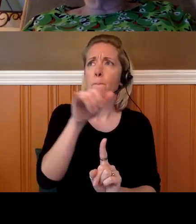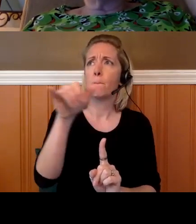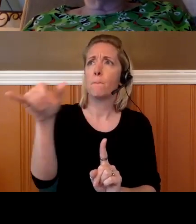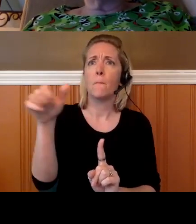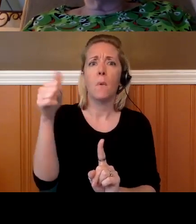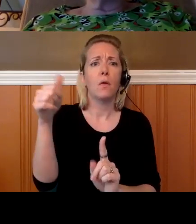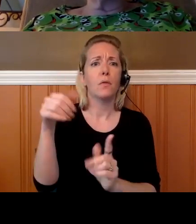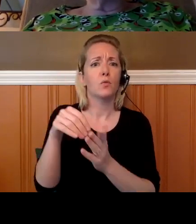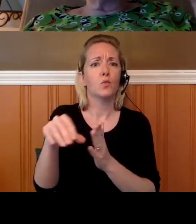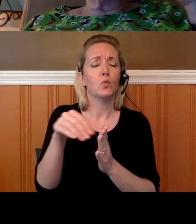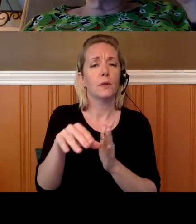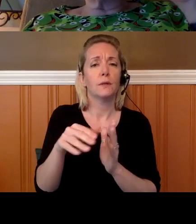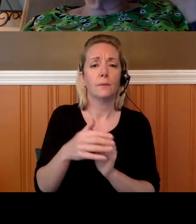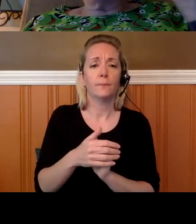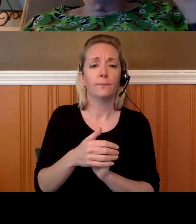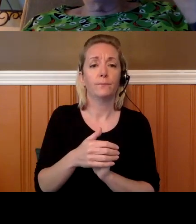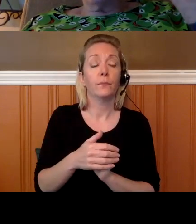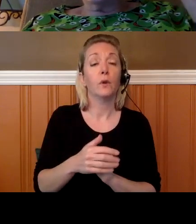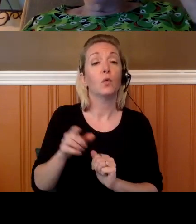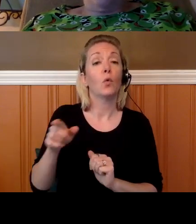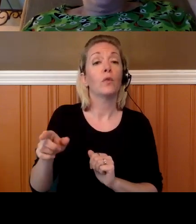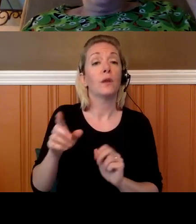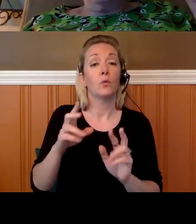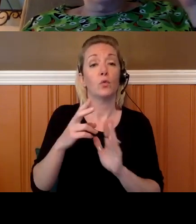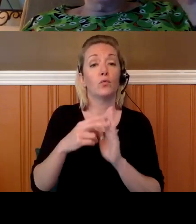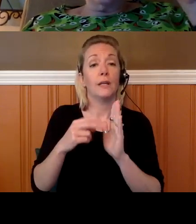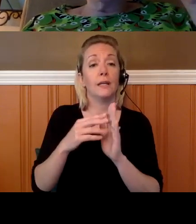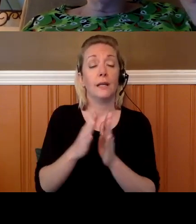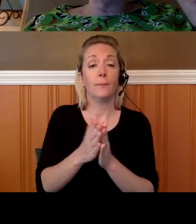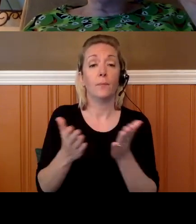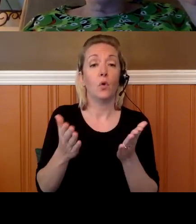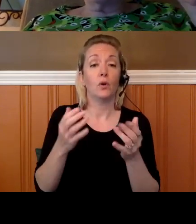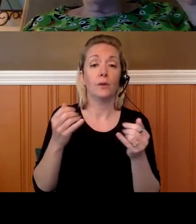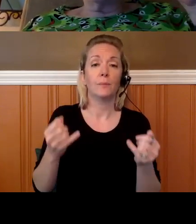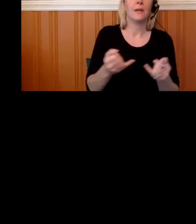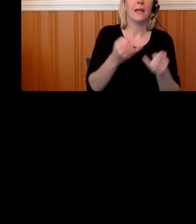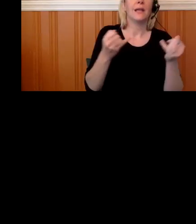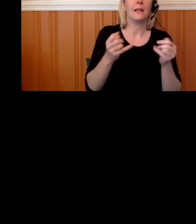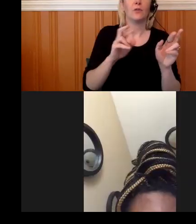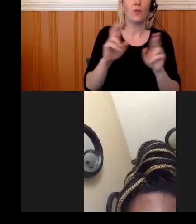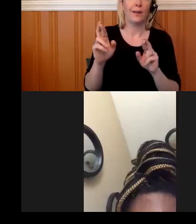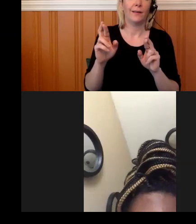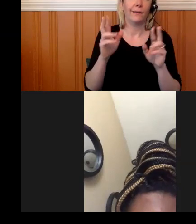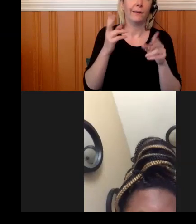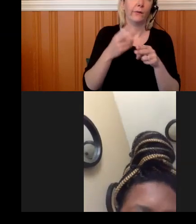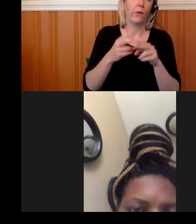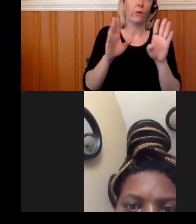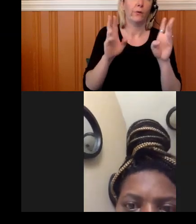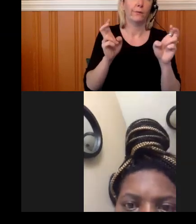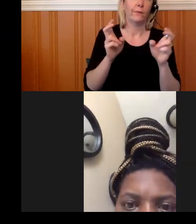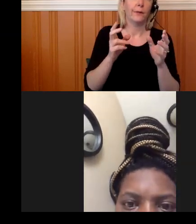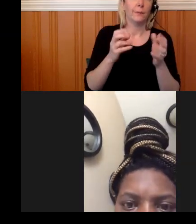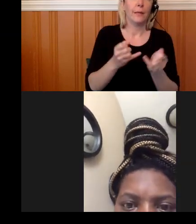when they were reading, "Is the spaghetti ready, Freddie?" You know, "No, I can't play with you, Freddie, not now. Can't you see I'm eating